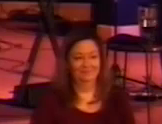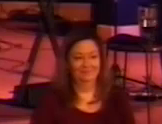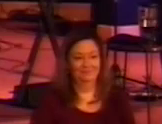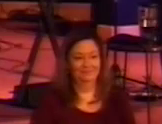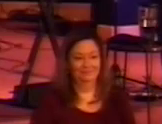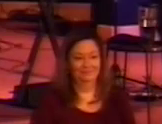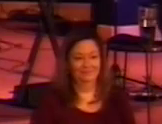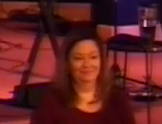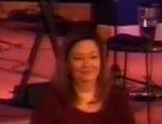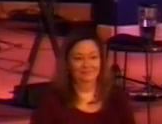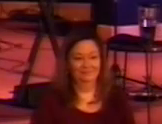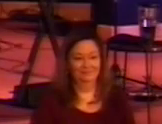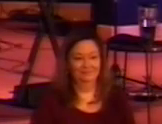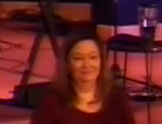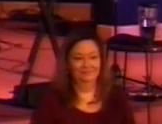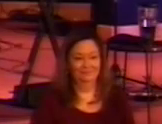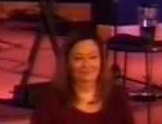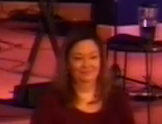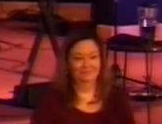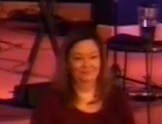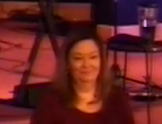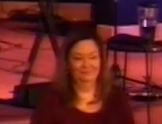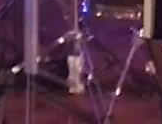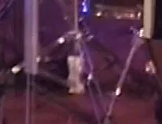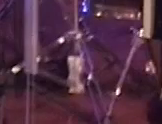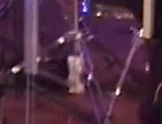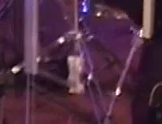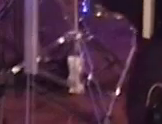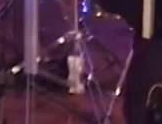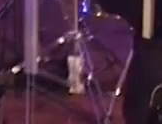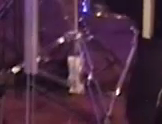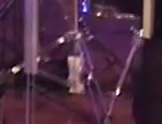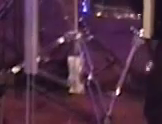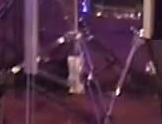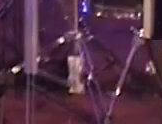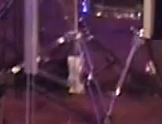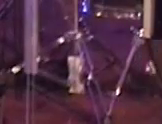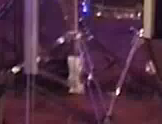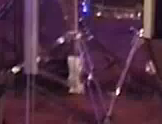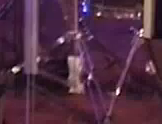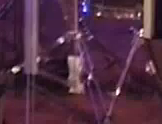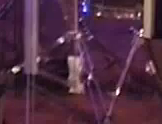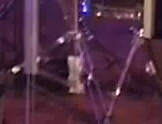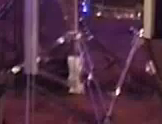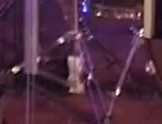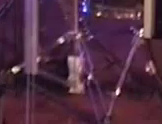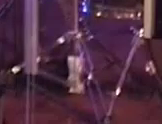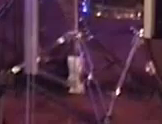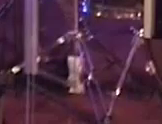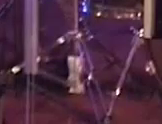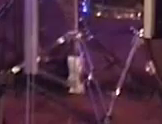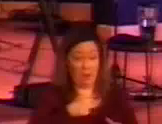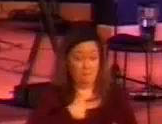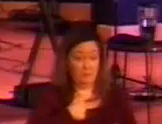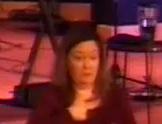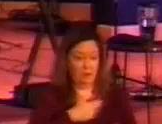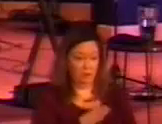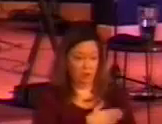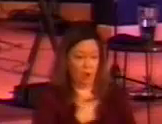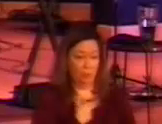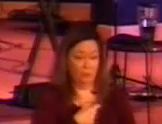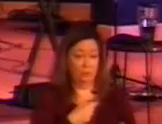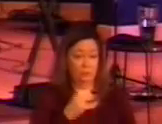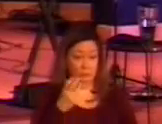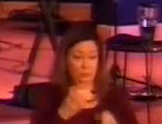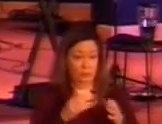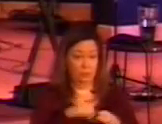fear the Lord say, his love endures forever." I chose those because they remind me of songs that we sing